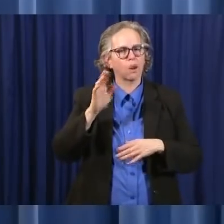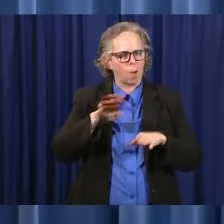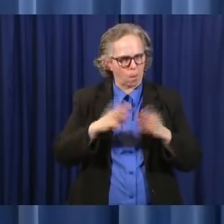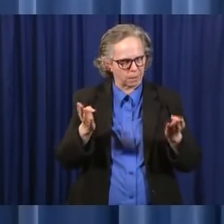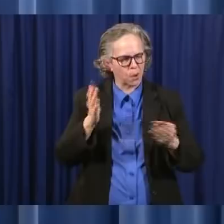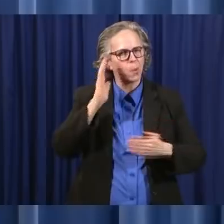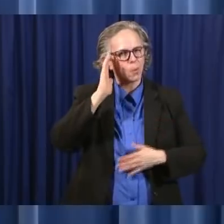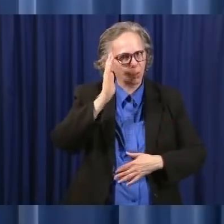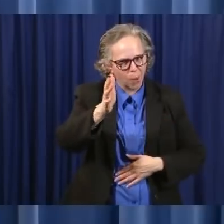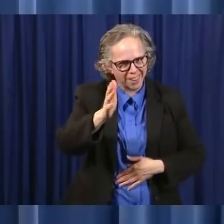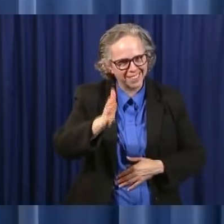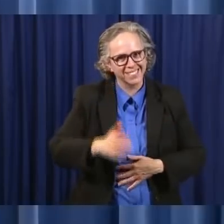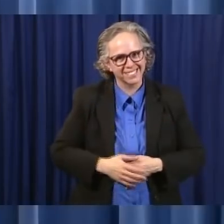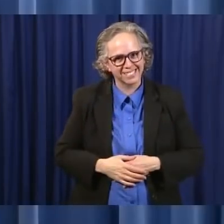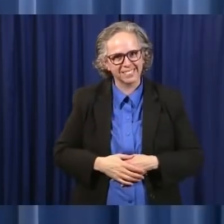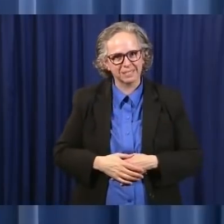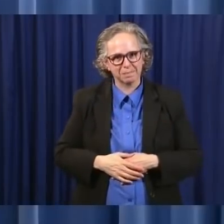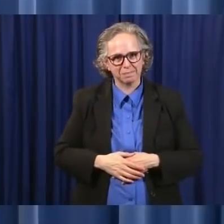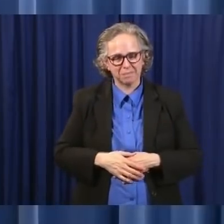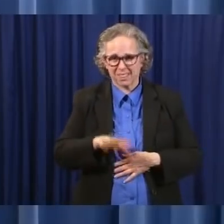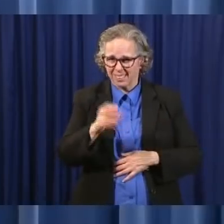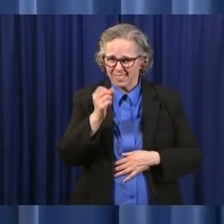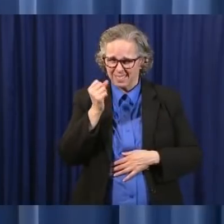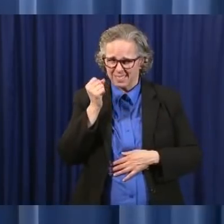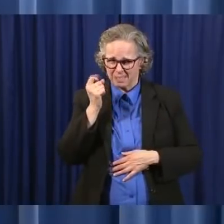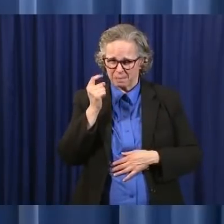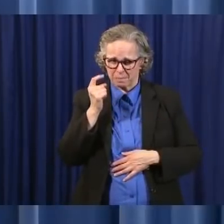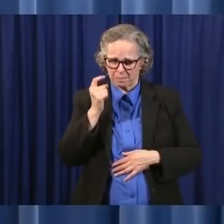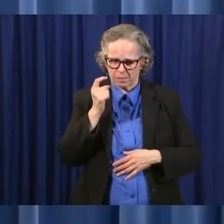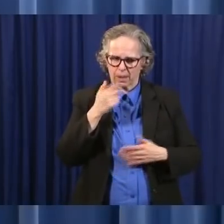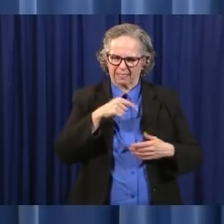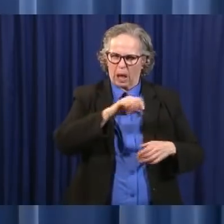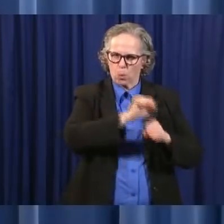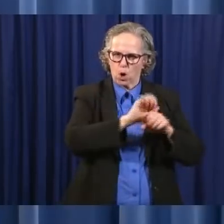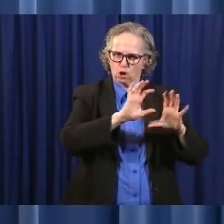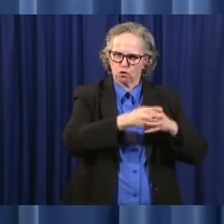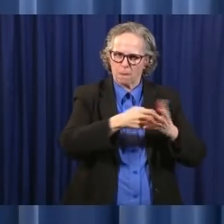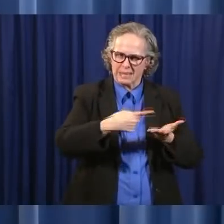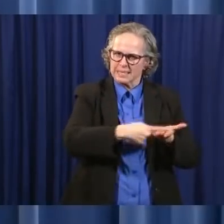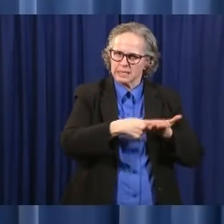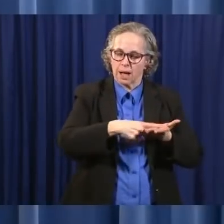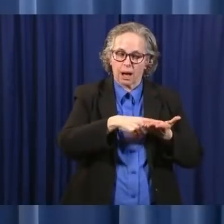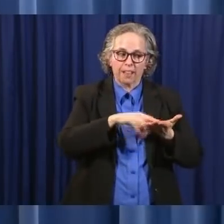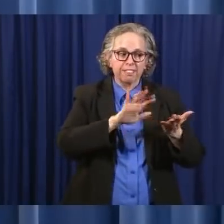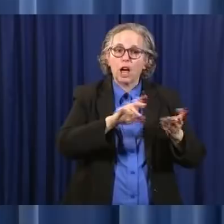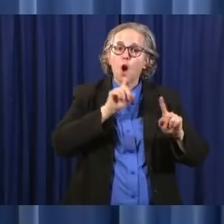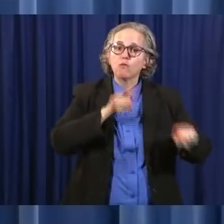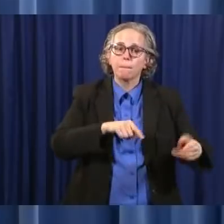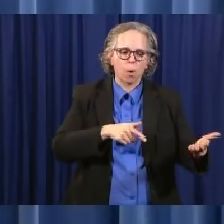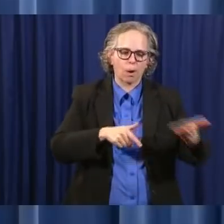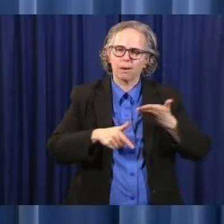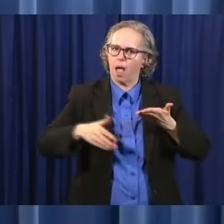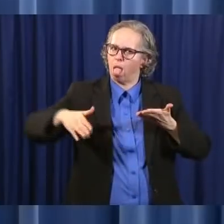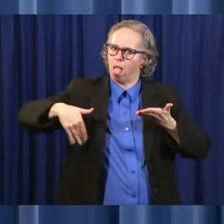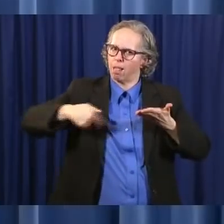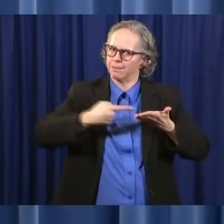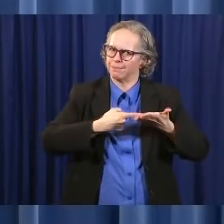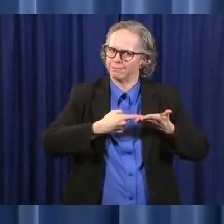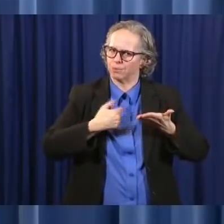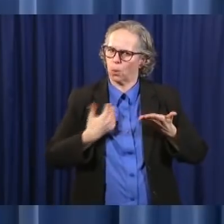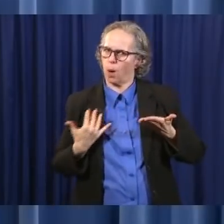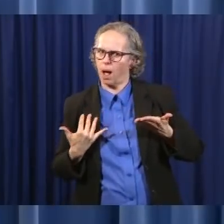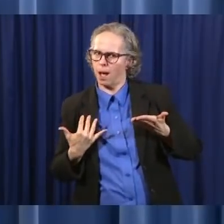open our gyms, and as soon as the group comes back with their recommendations, we're going to review those and move